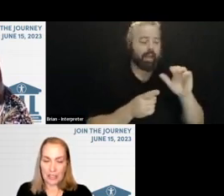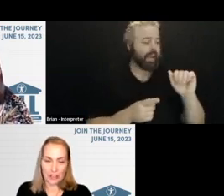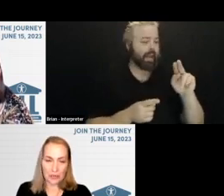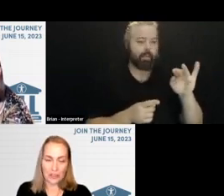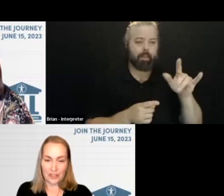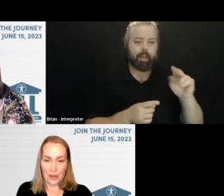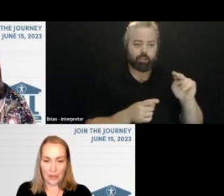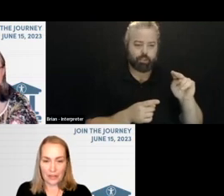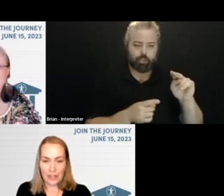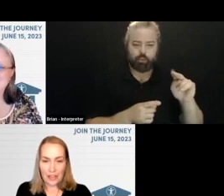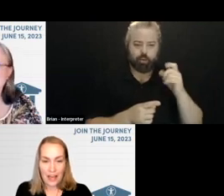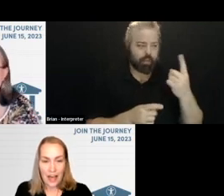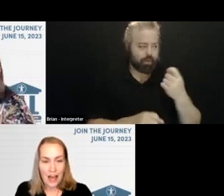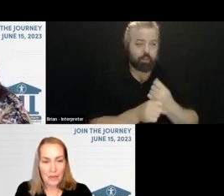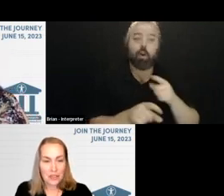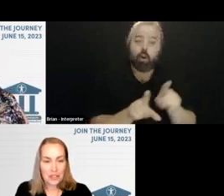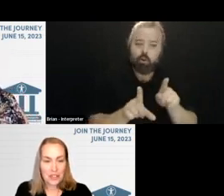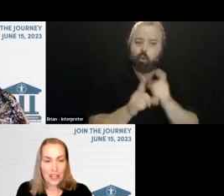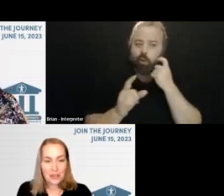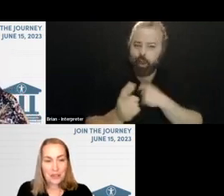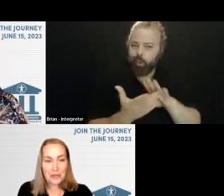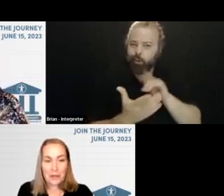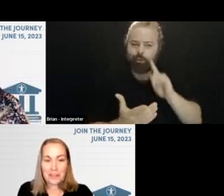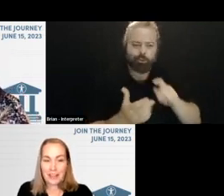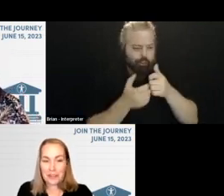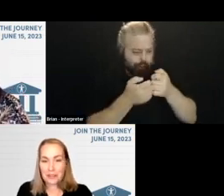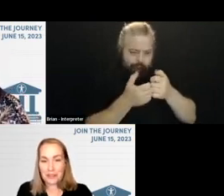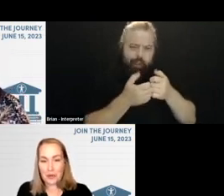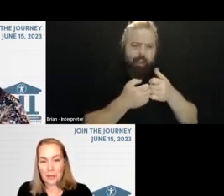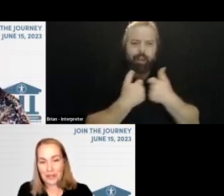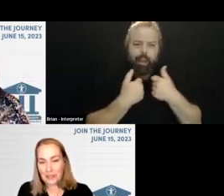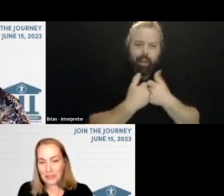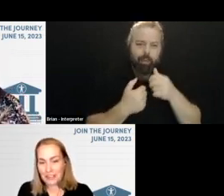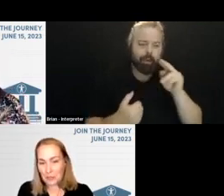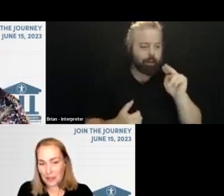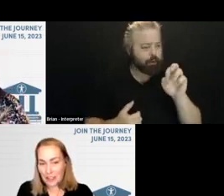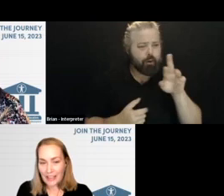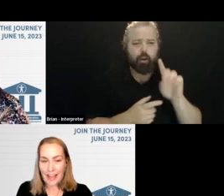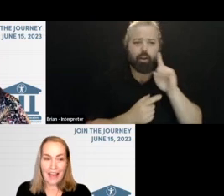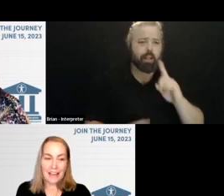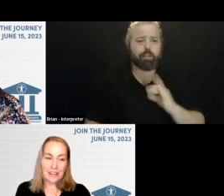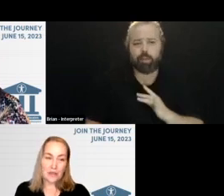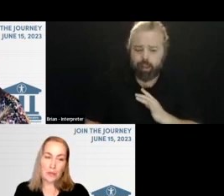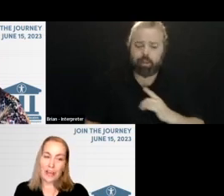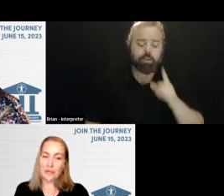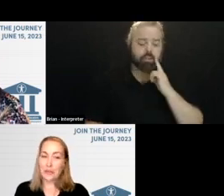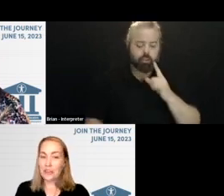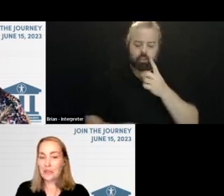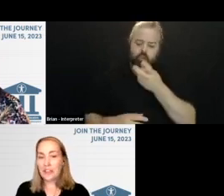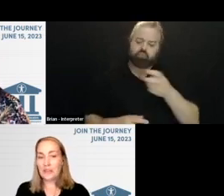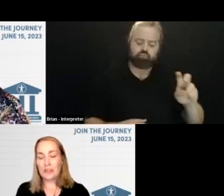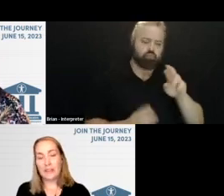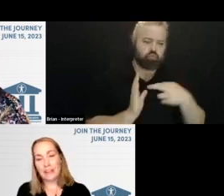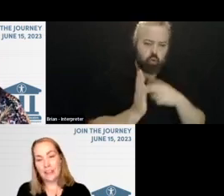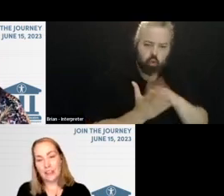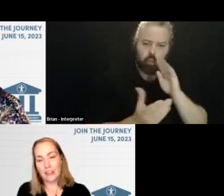a gaming nerd, which is fabulous. She changed careers to web design, where she learned more about digital accessibility, and this drove a passion for